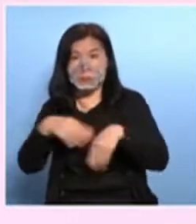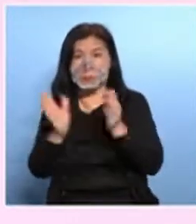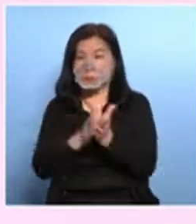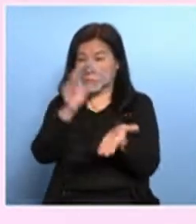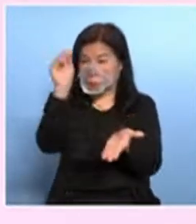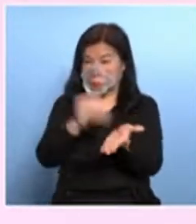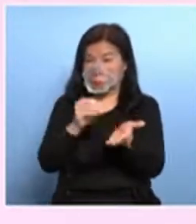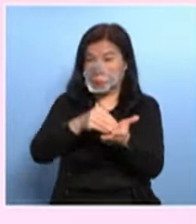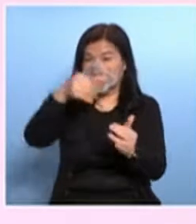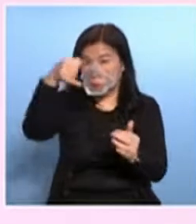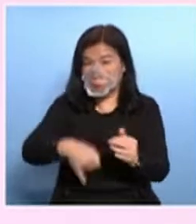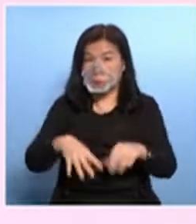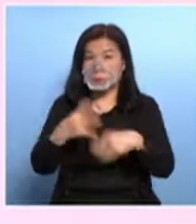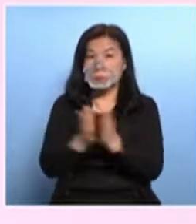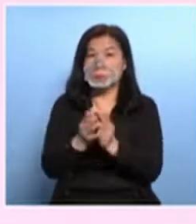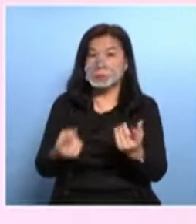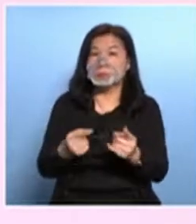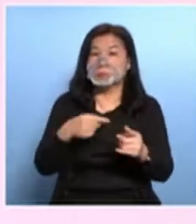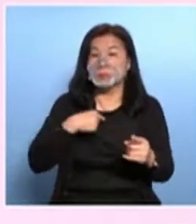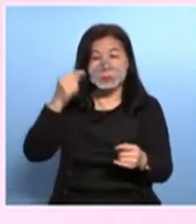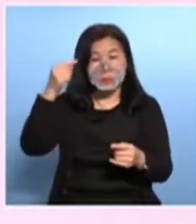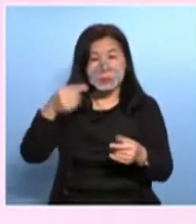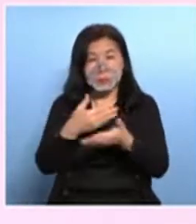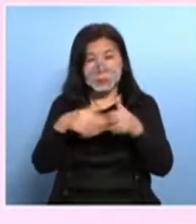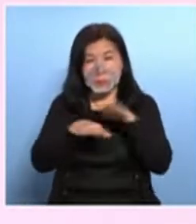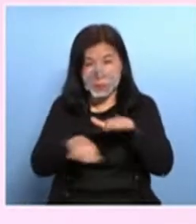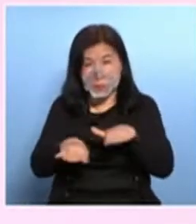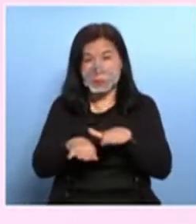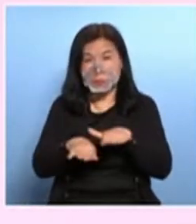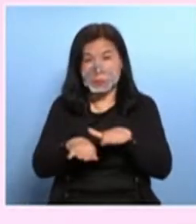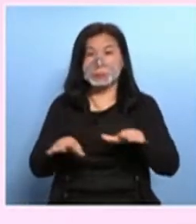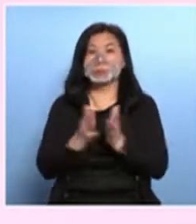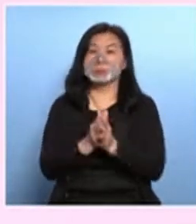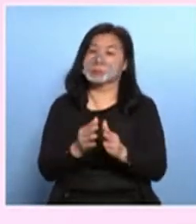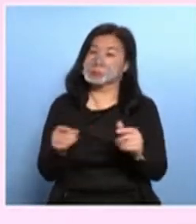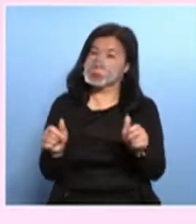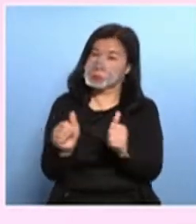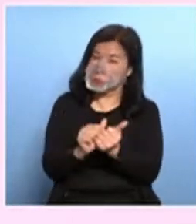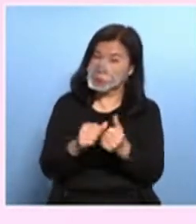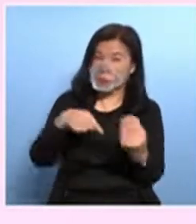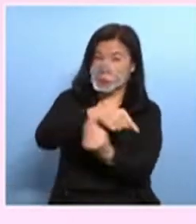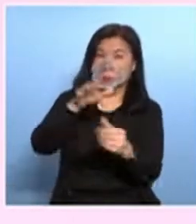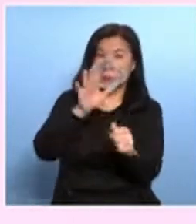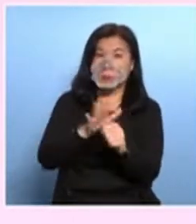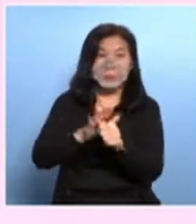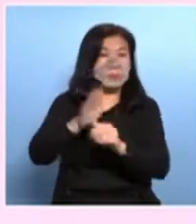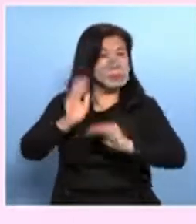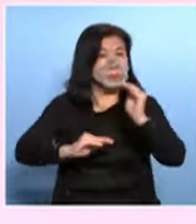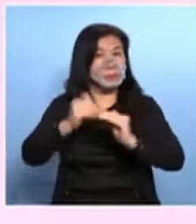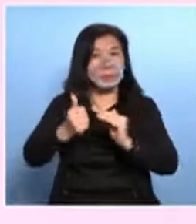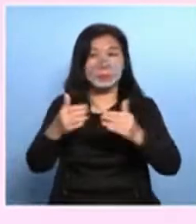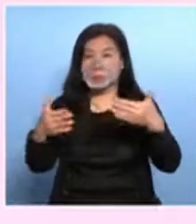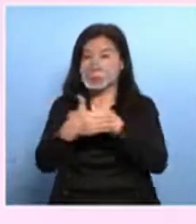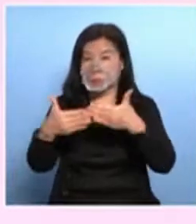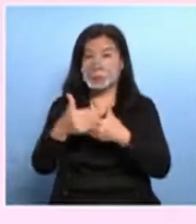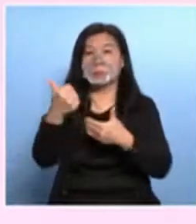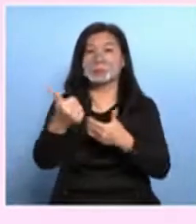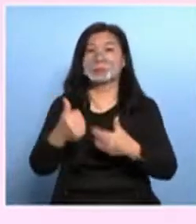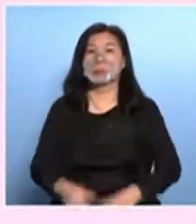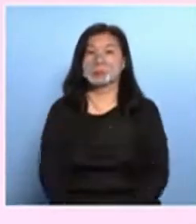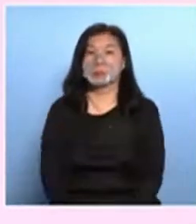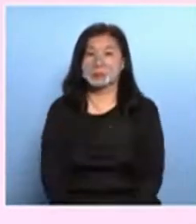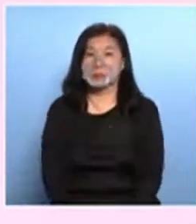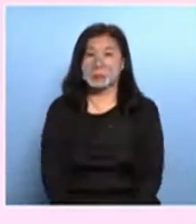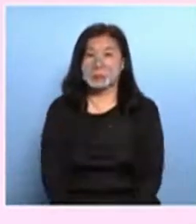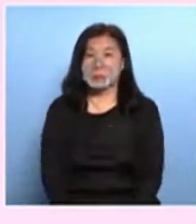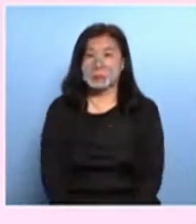traffic and transport policies until 2050 and draw up a strategy blueprint Kong can build a safe, reliable, environmentally friendly,